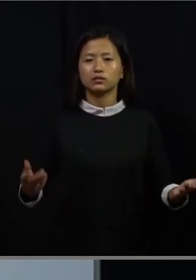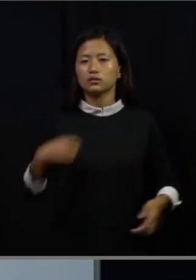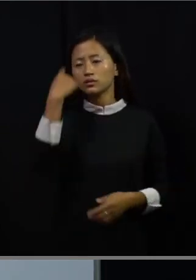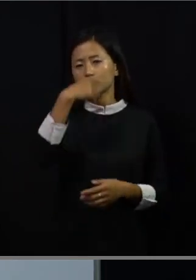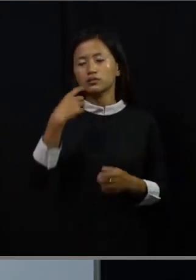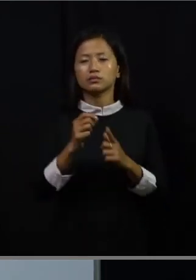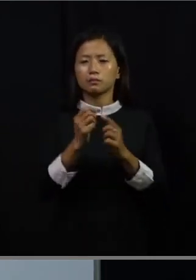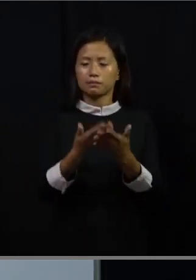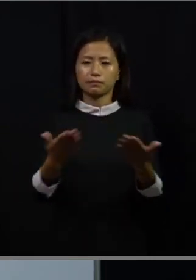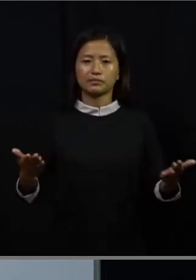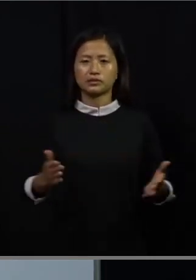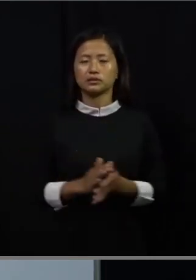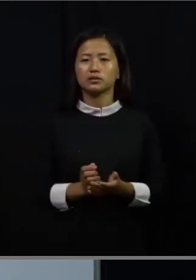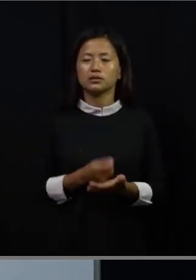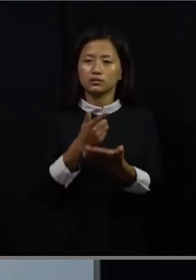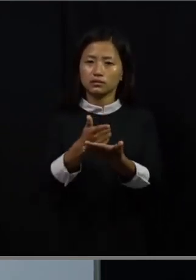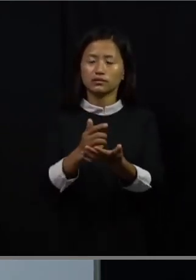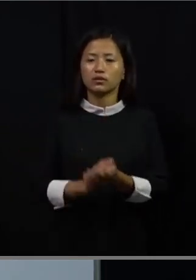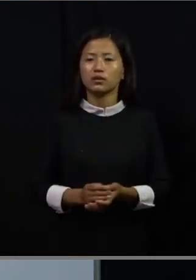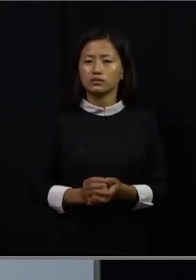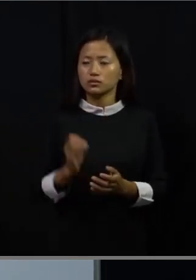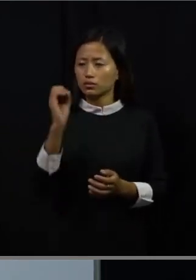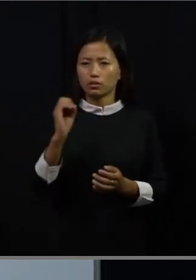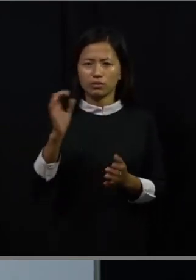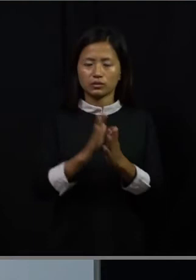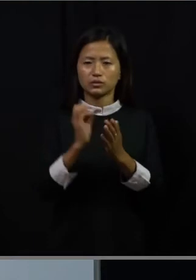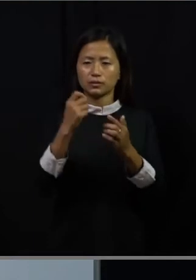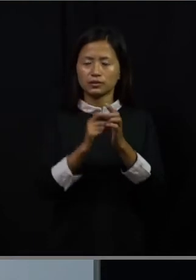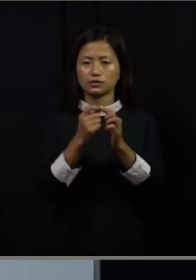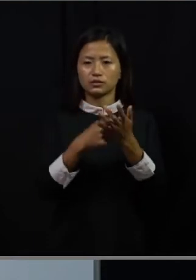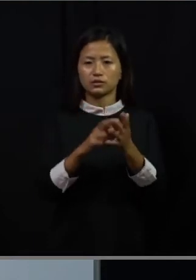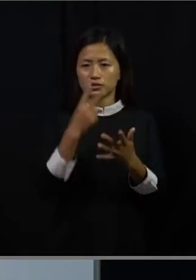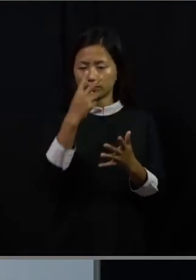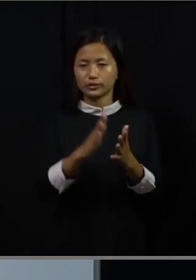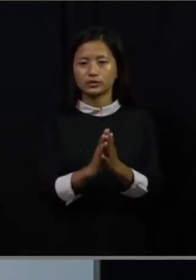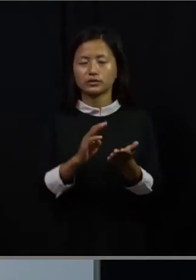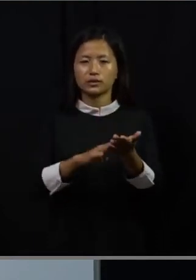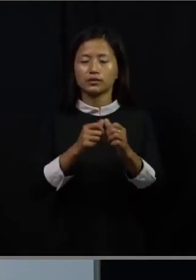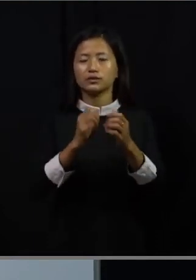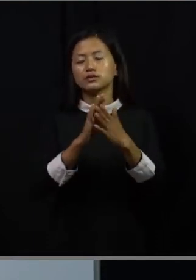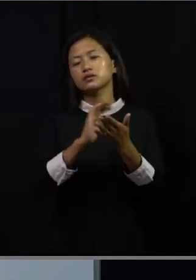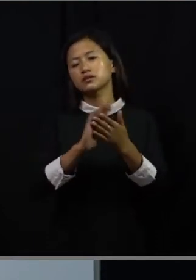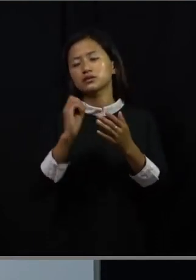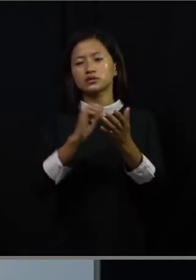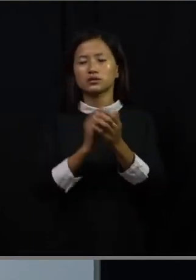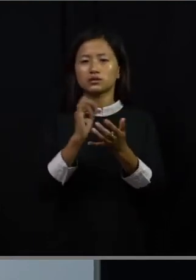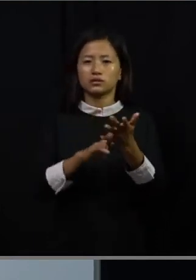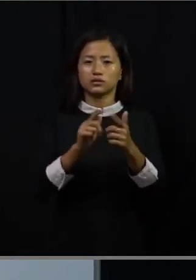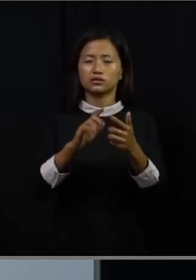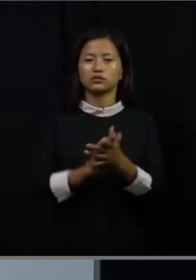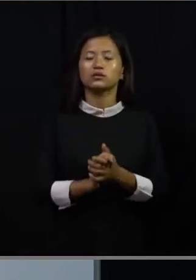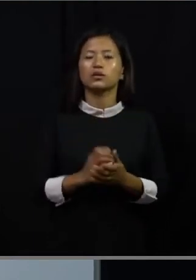who sell those products, okay, may not be able to operate the machines and everything, right? So there is a proper division of labor which